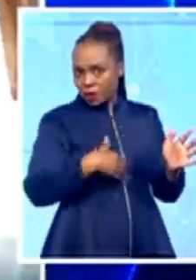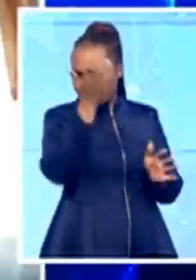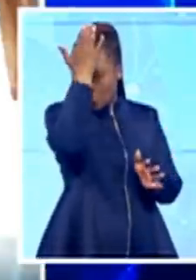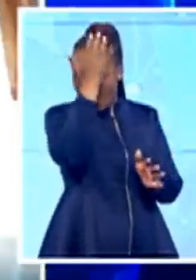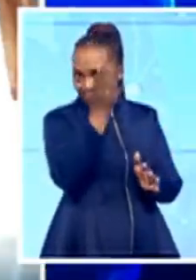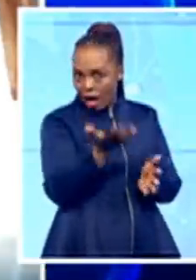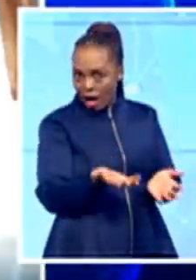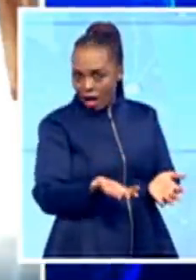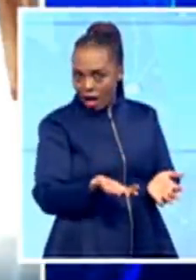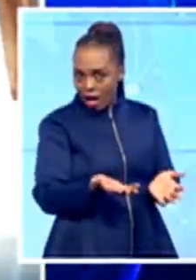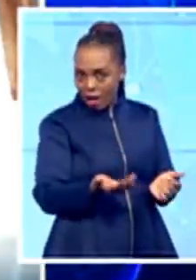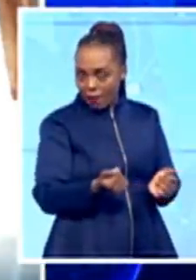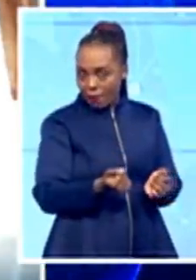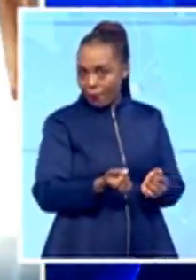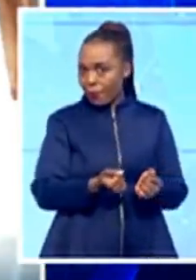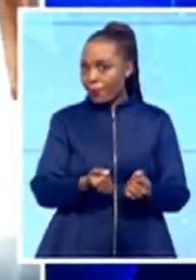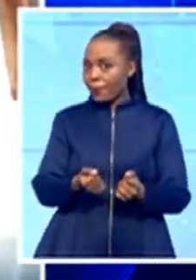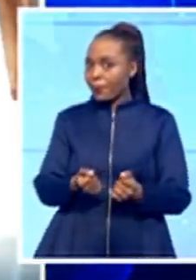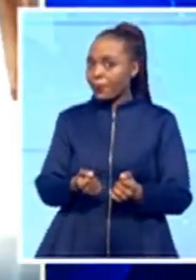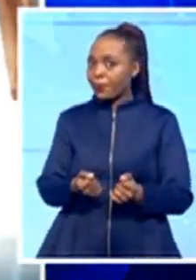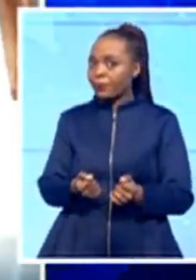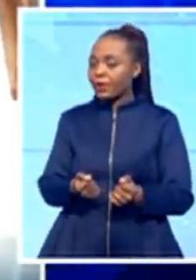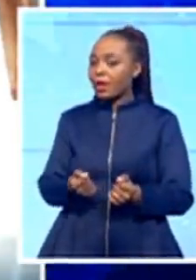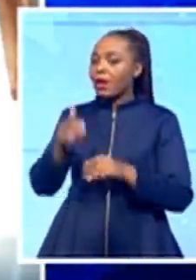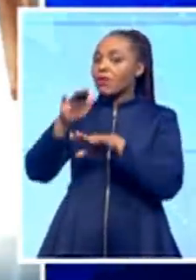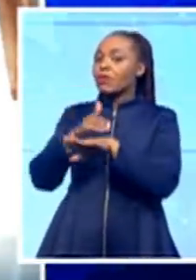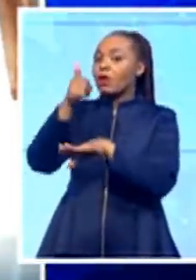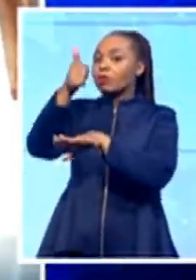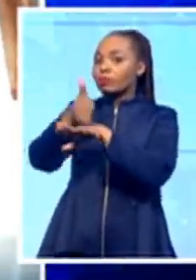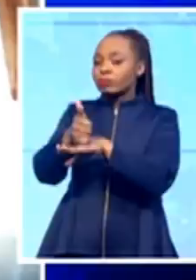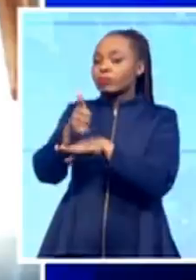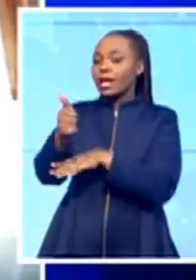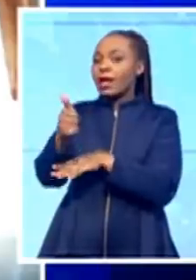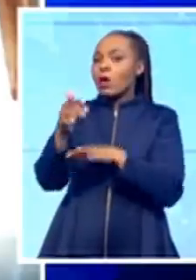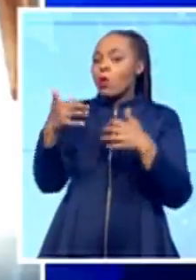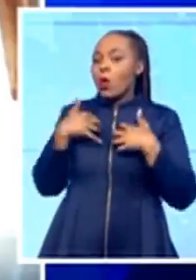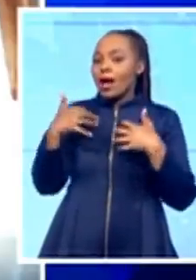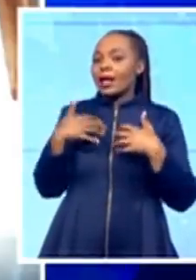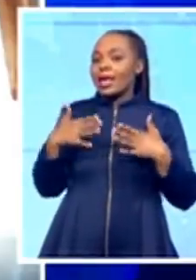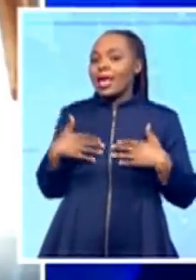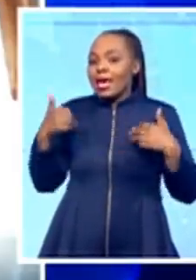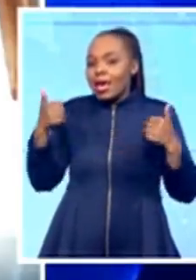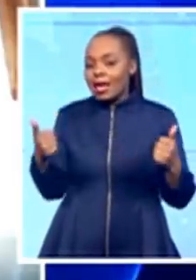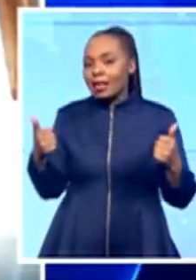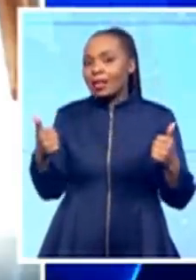The foundation is very worried about the health and the well-being of President Zuma. It's a cold